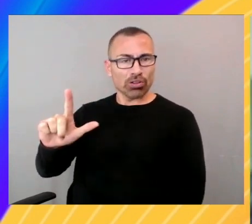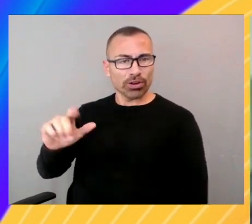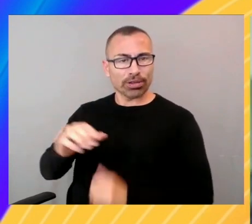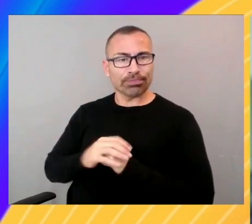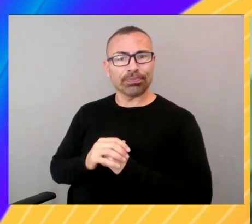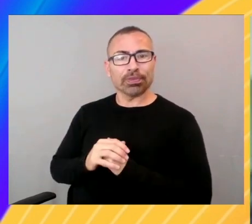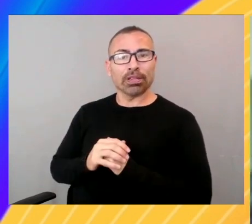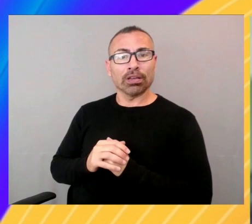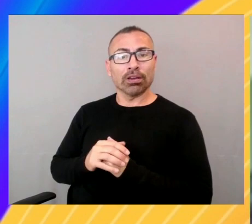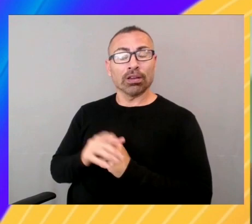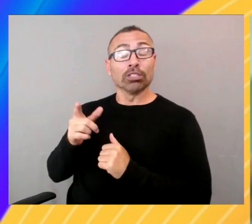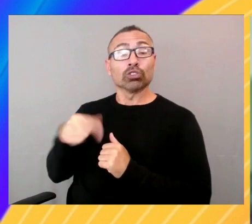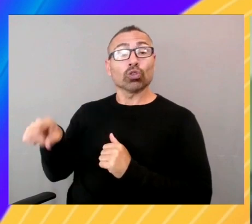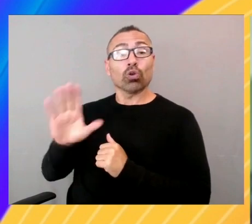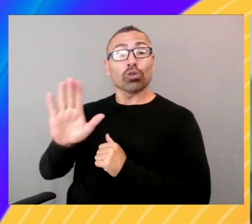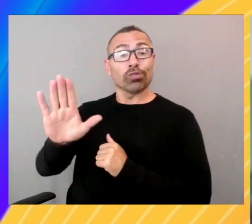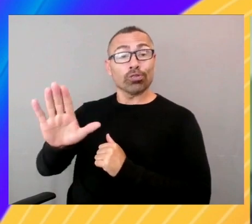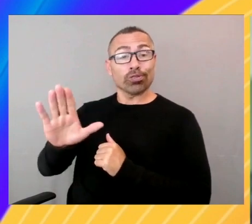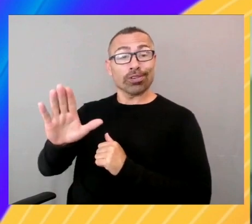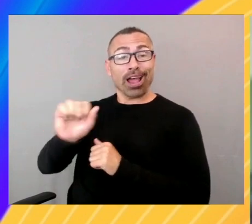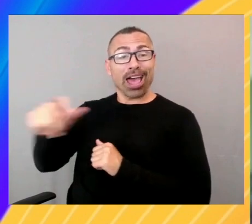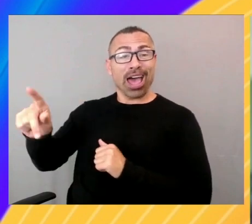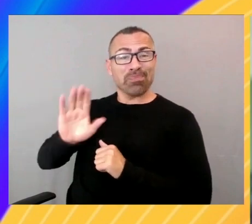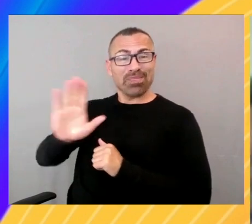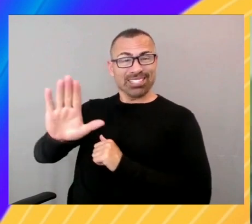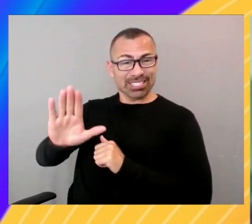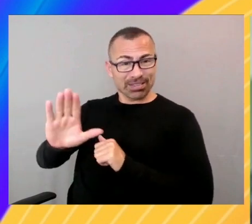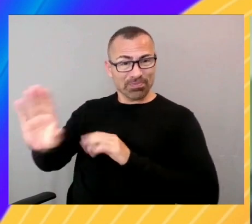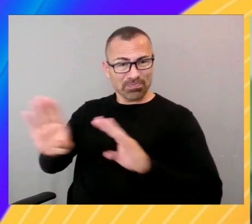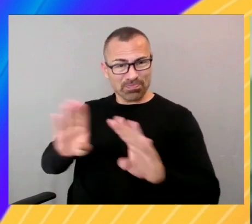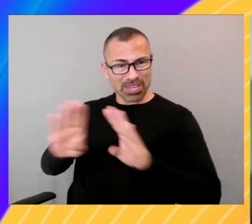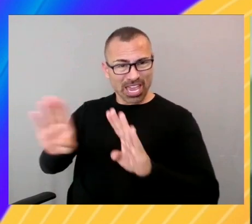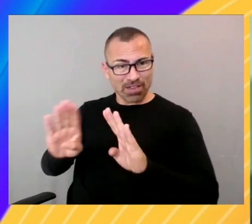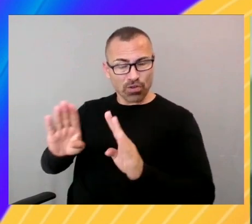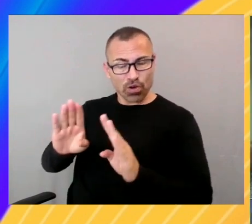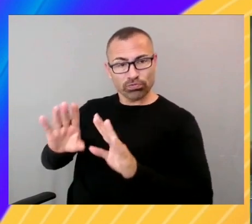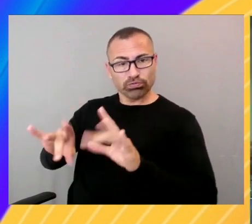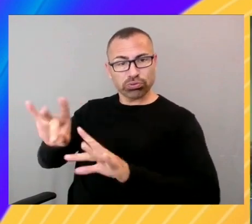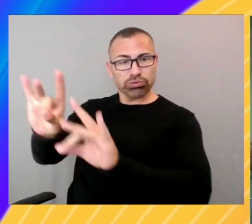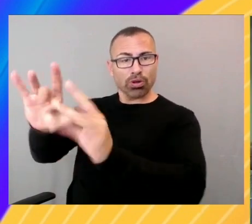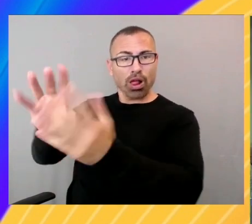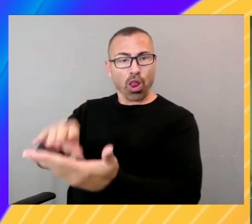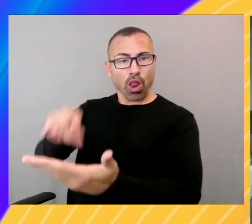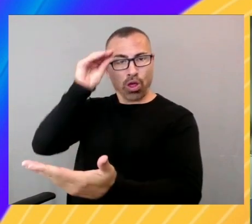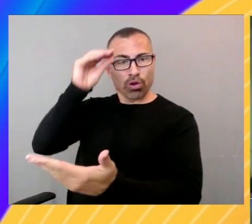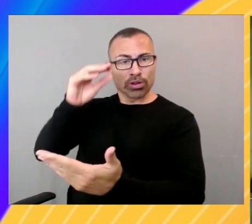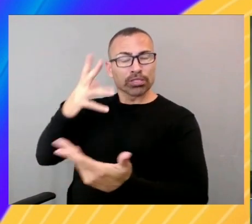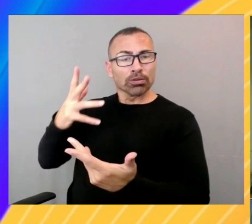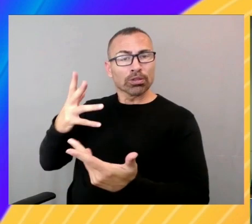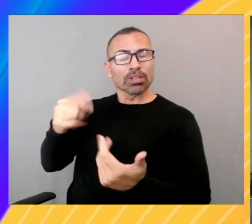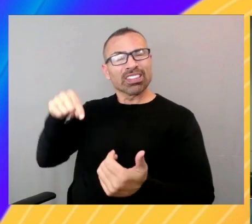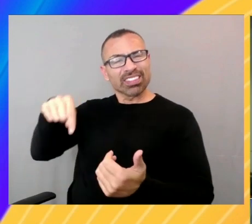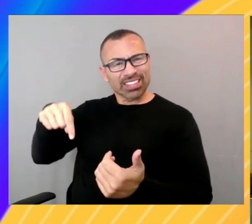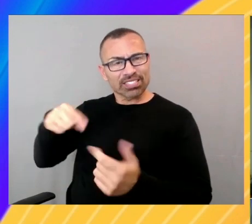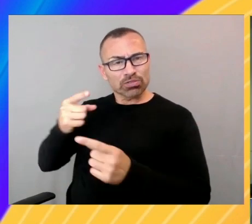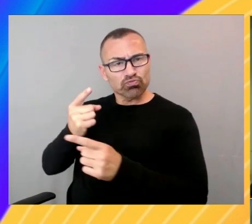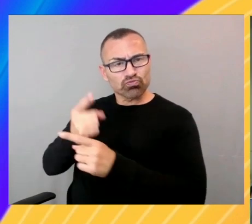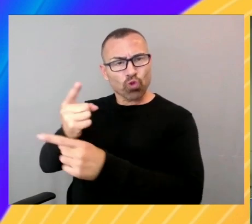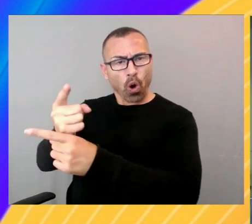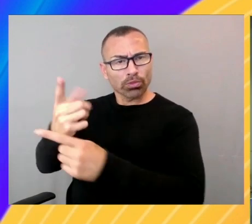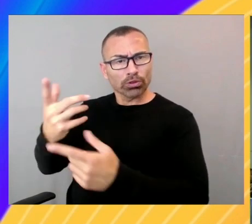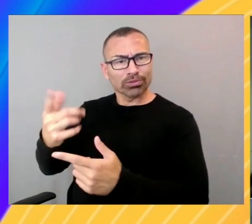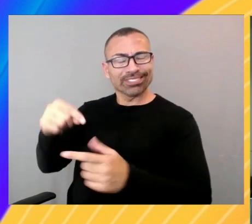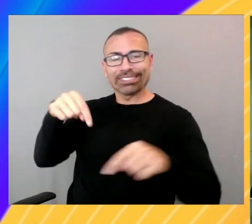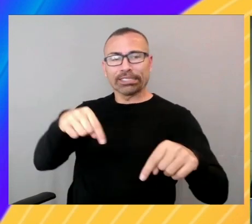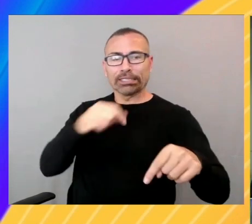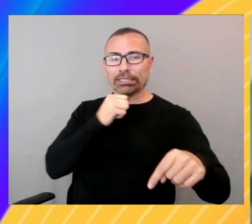application behavior and figure out what is normal, what is not normal, or anomalies. And then once it's found the anomalies,